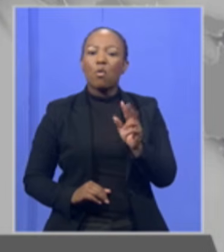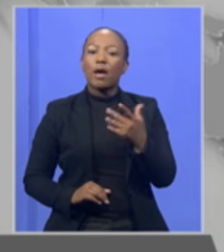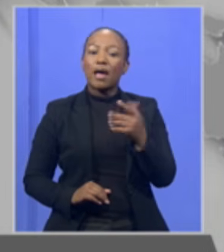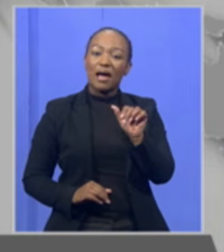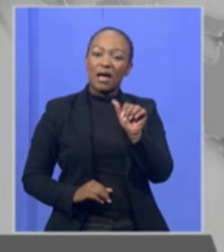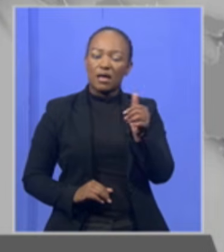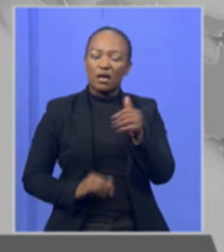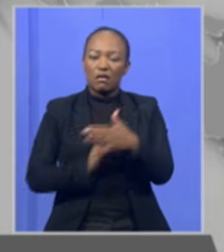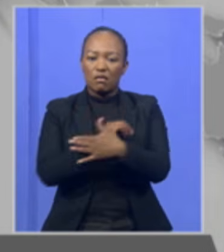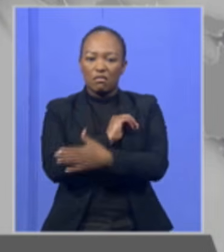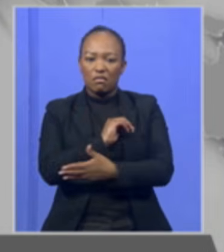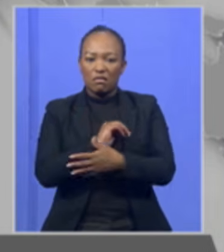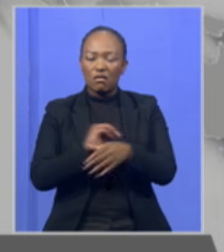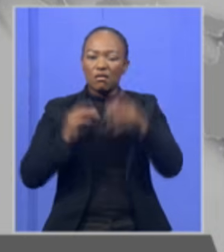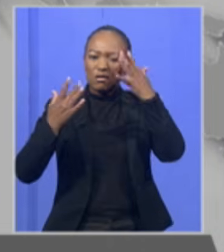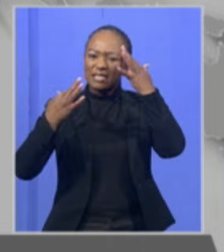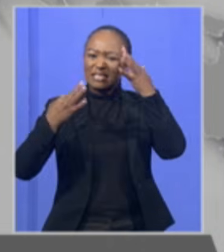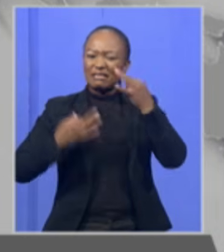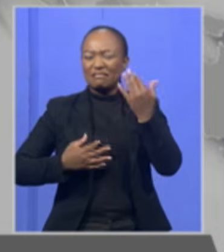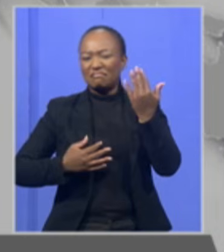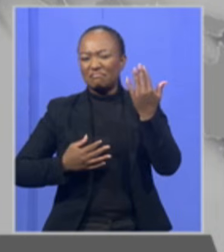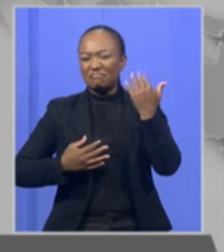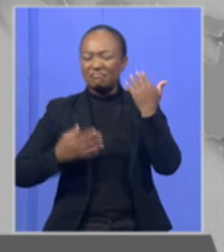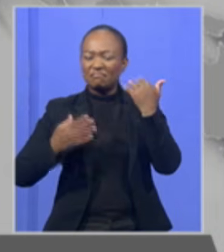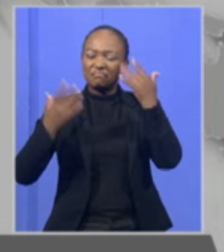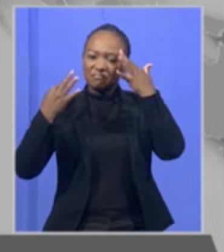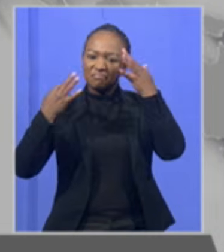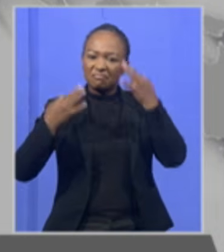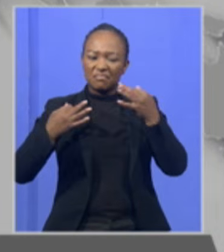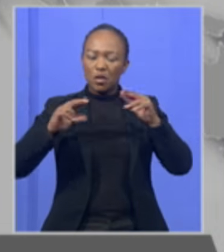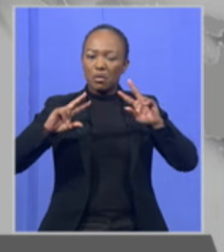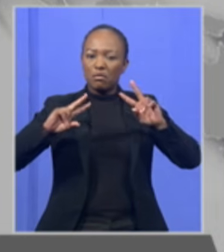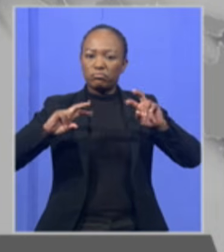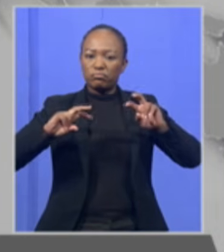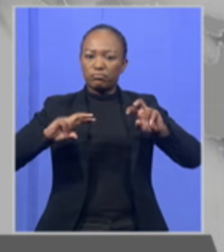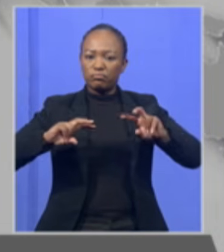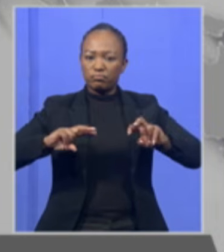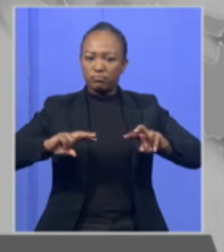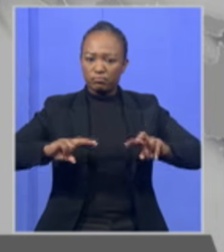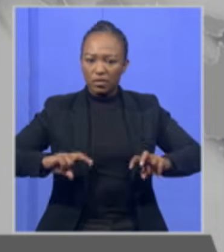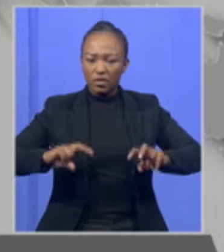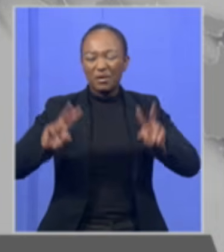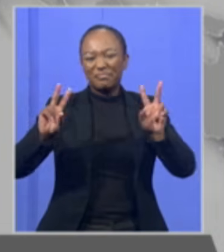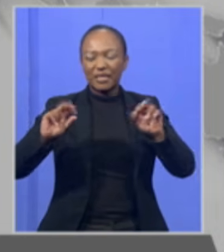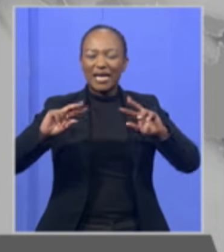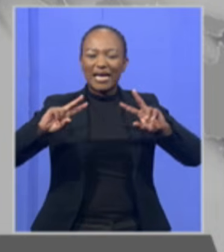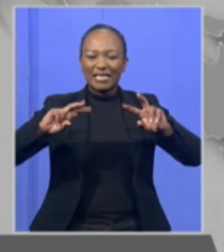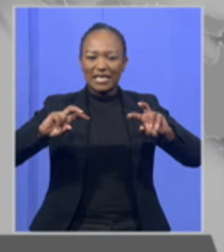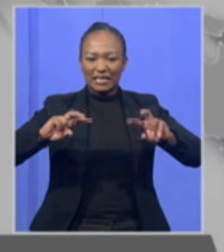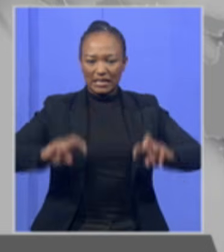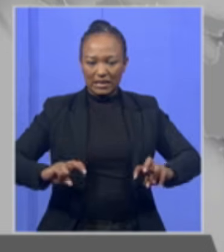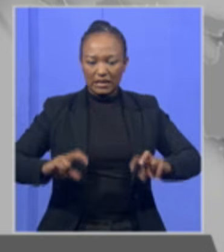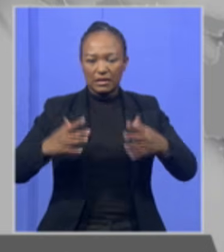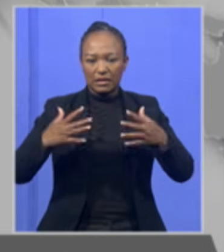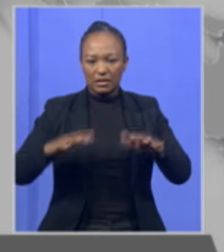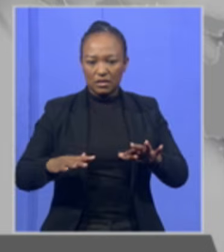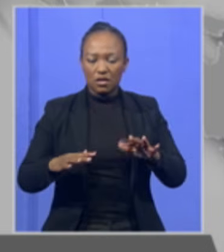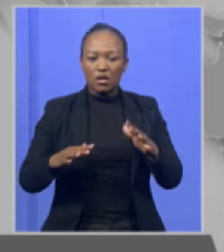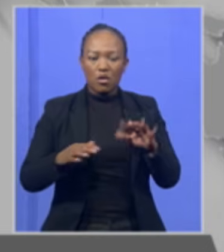ile ya tseelwa kwa ntlheng ya dipatlisiso e leng research ka Senyesemane le go buisana le ba